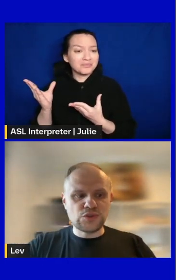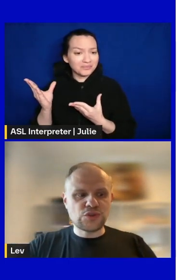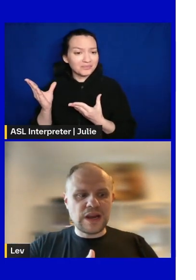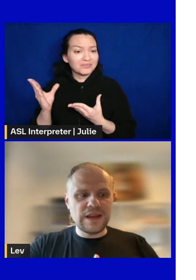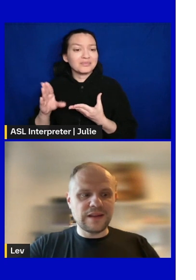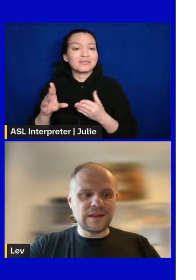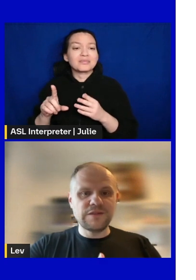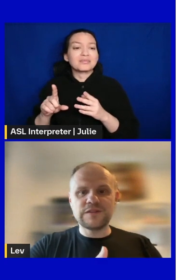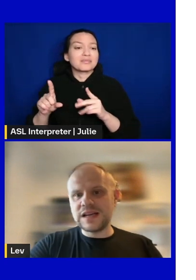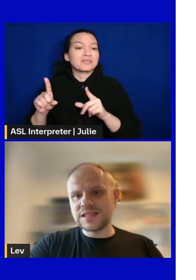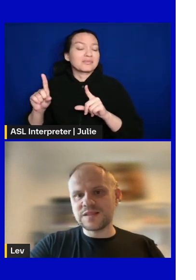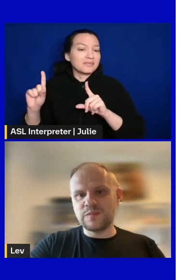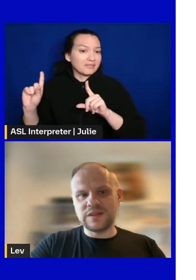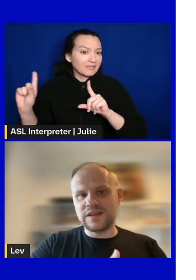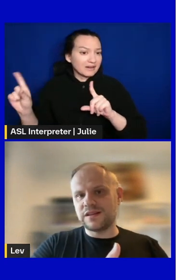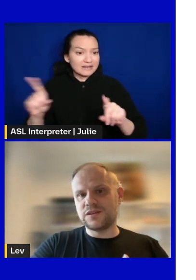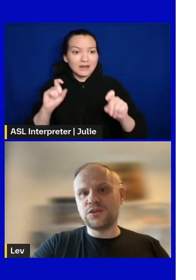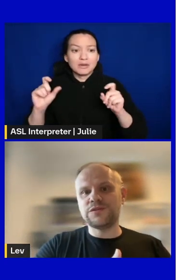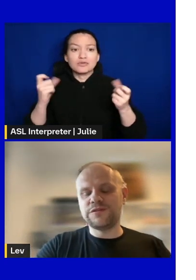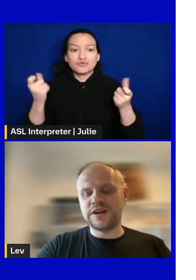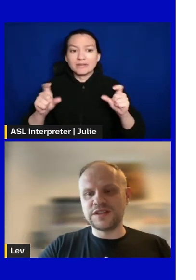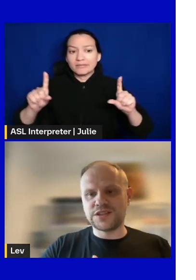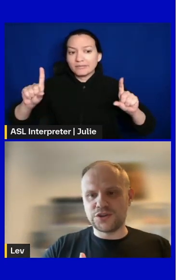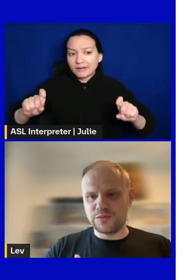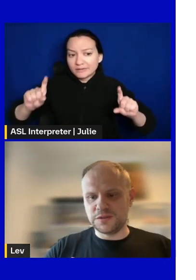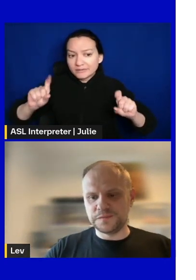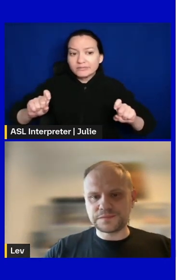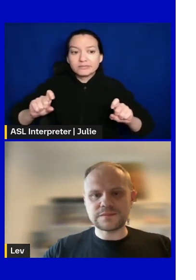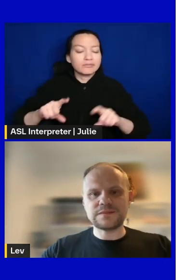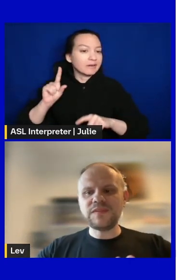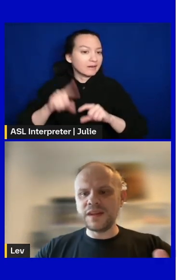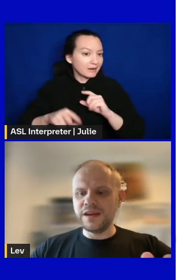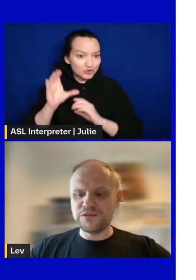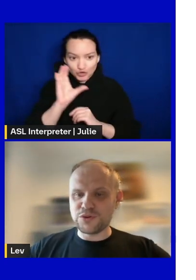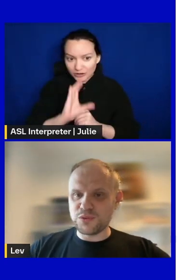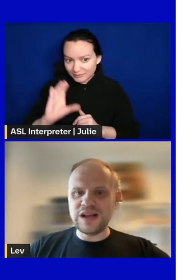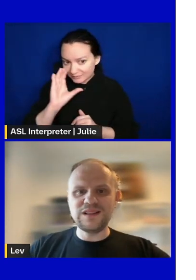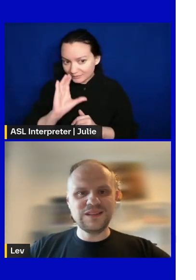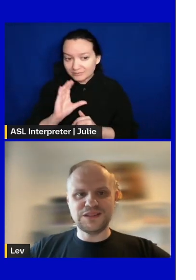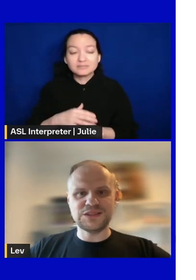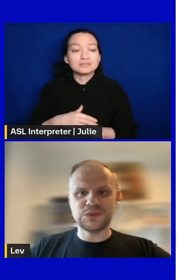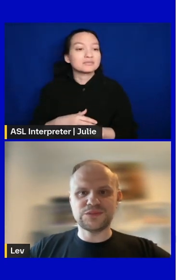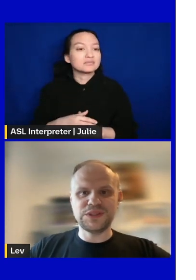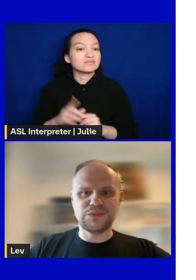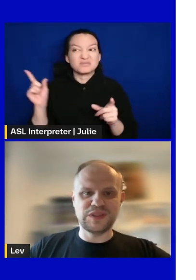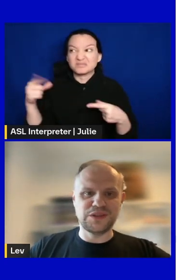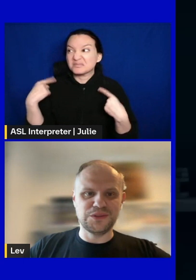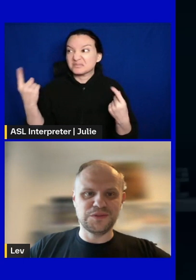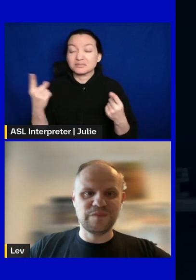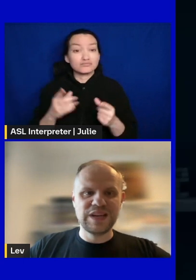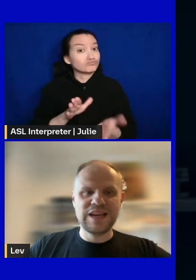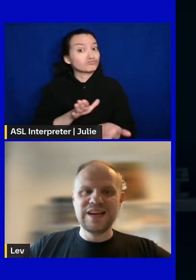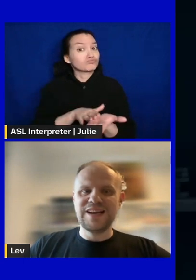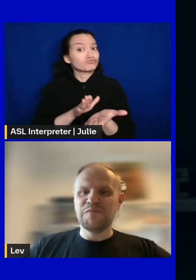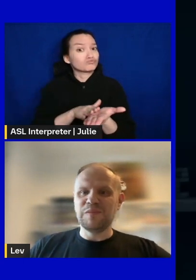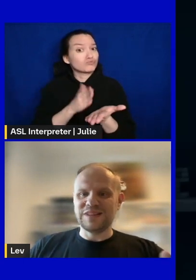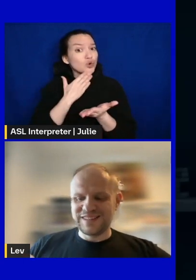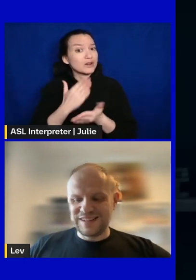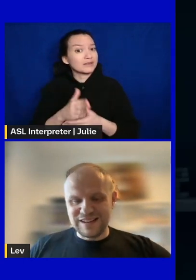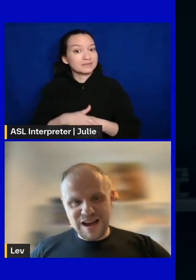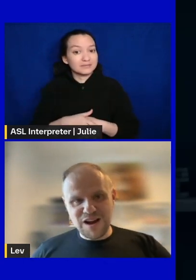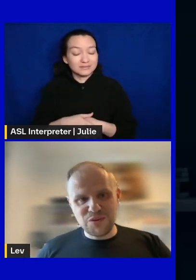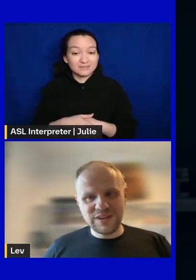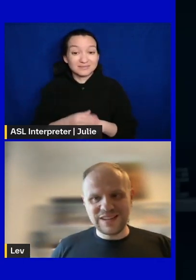exam, to try and give tasks, but that are not very searchable. And for a while, this was really, really good.